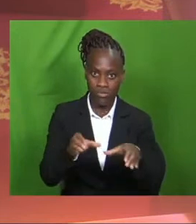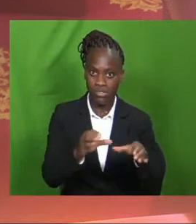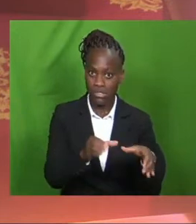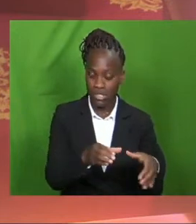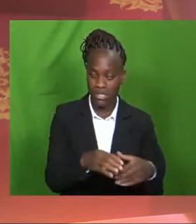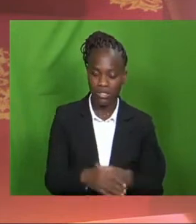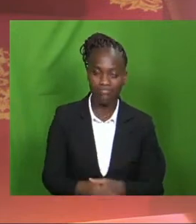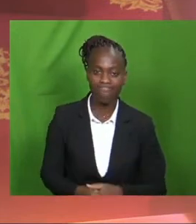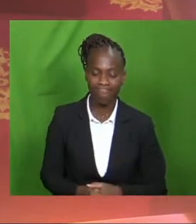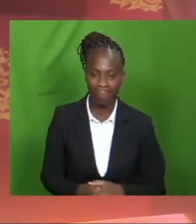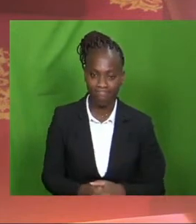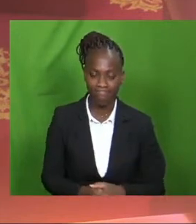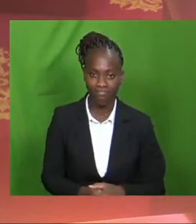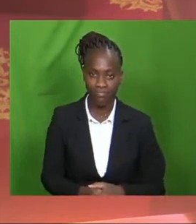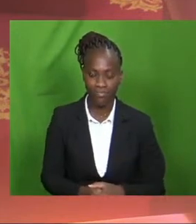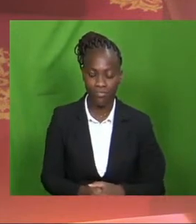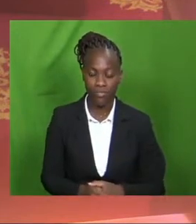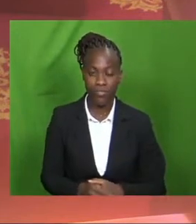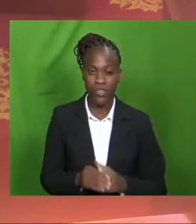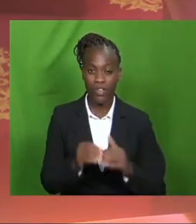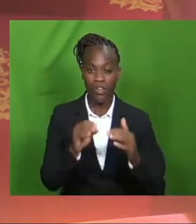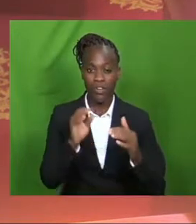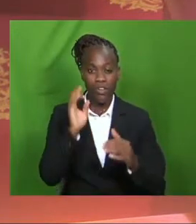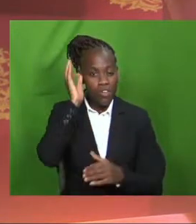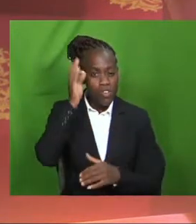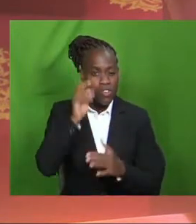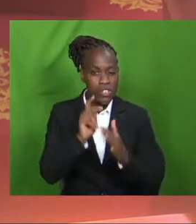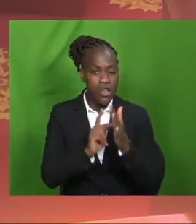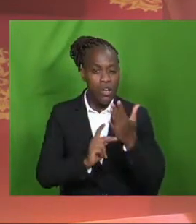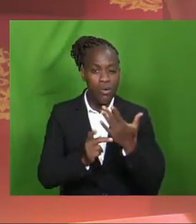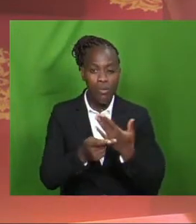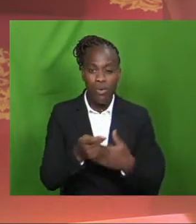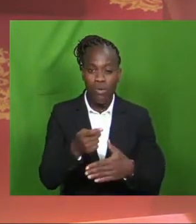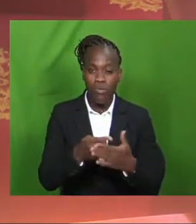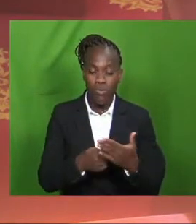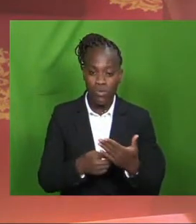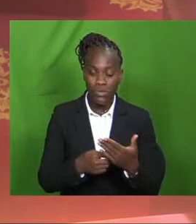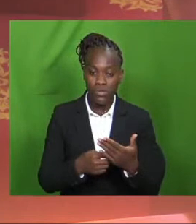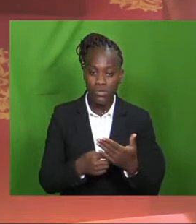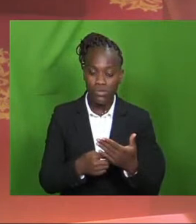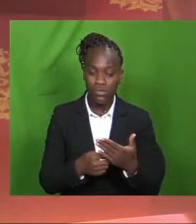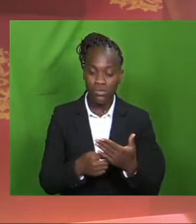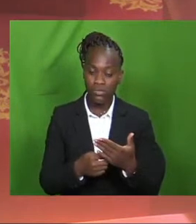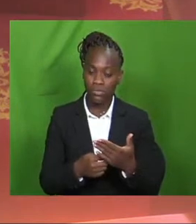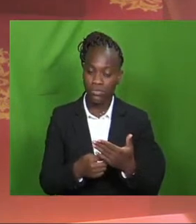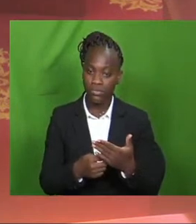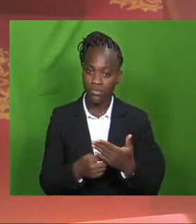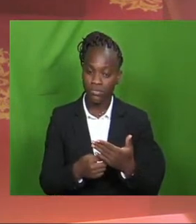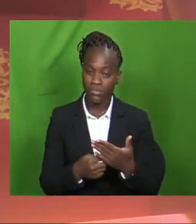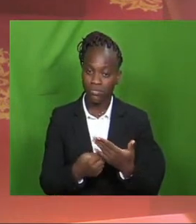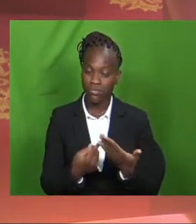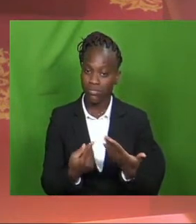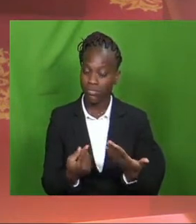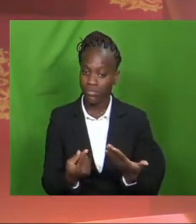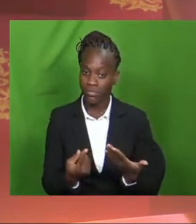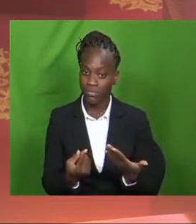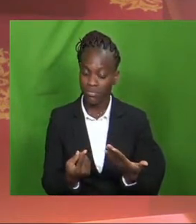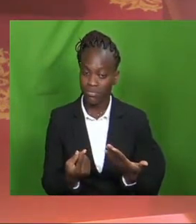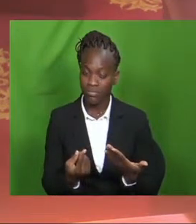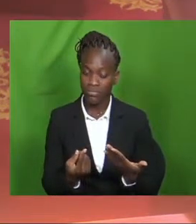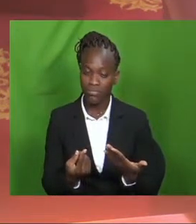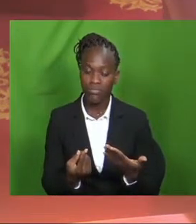The future program, Mr. Speaker, is that the bridges unit of the Department of Feeder